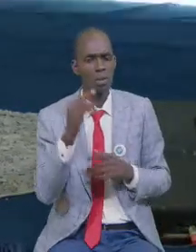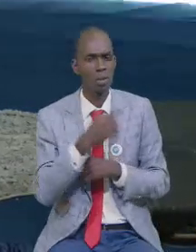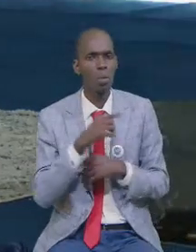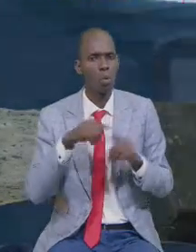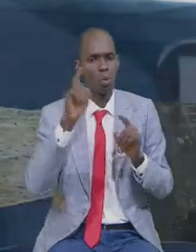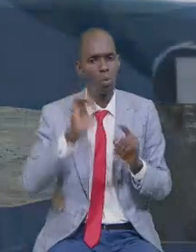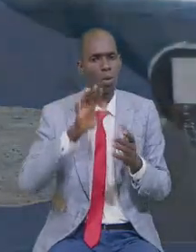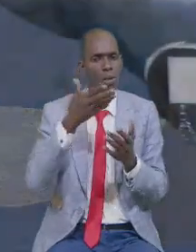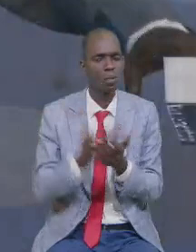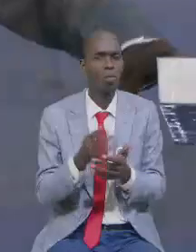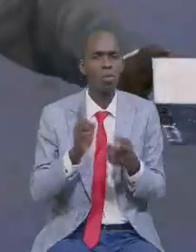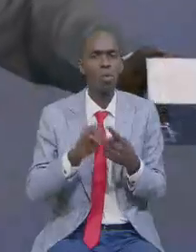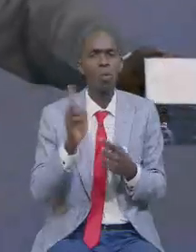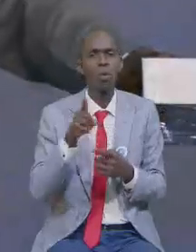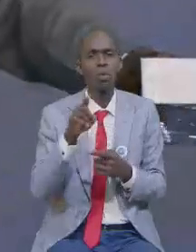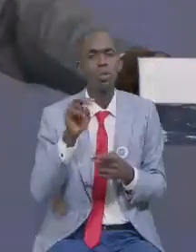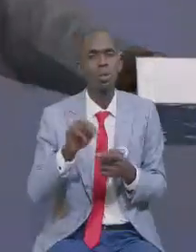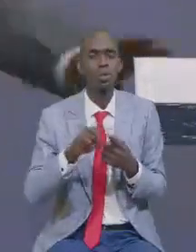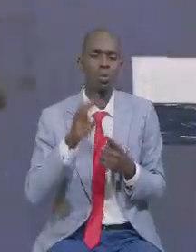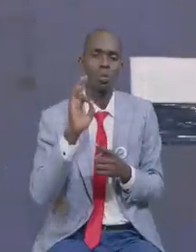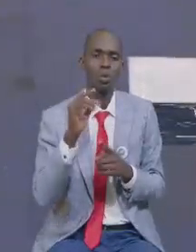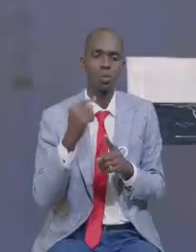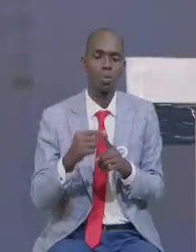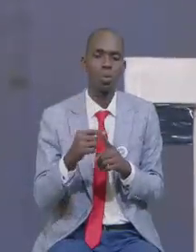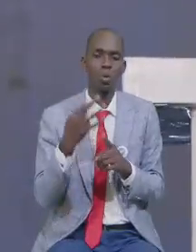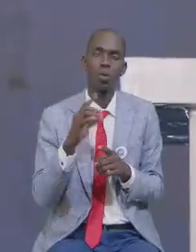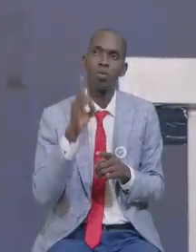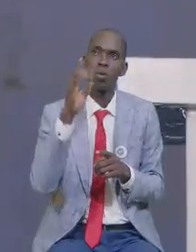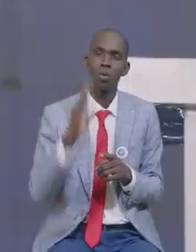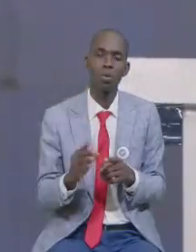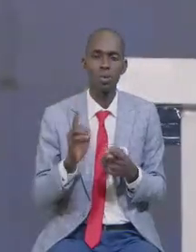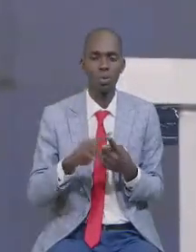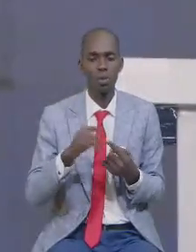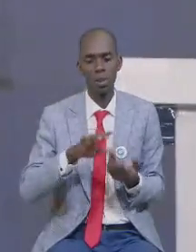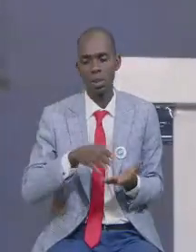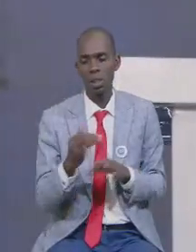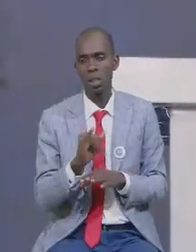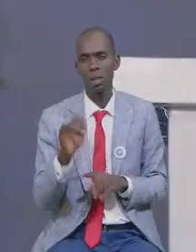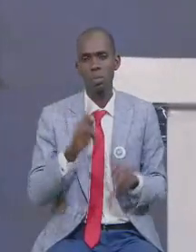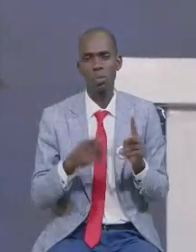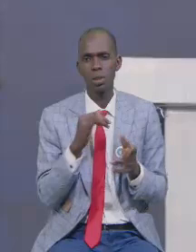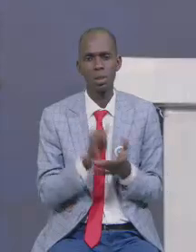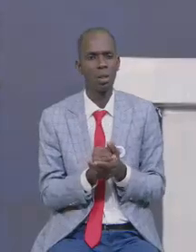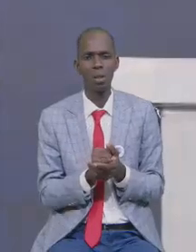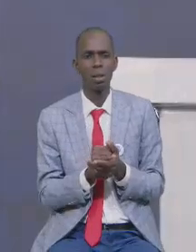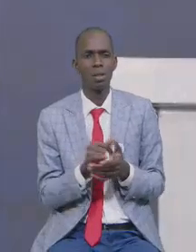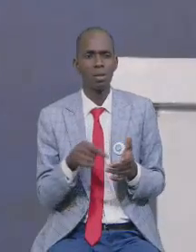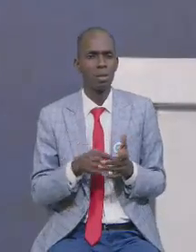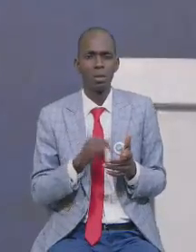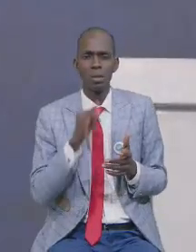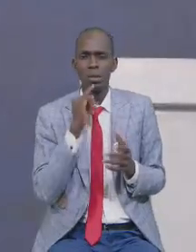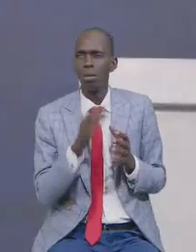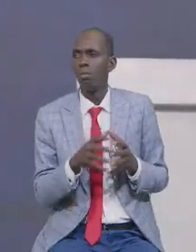the eternal word of God to dying soul. If you say, this is much, this is